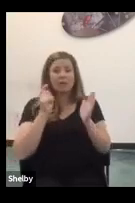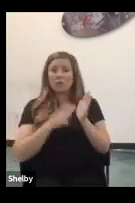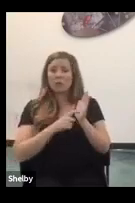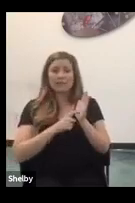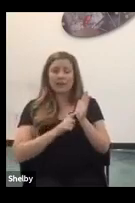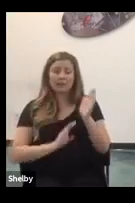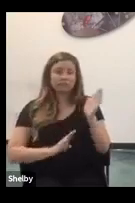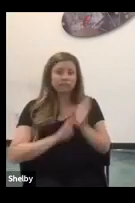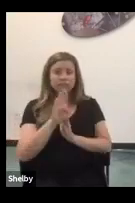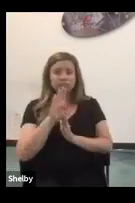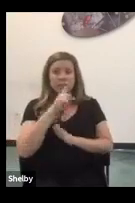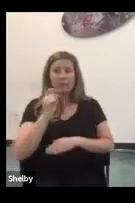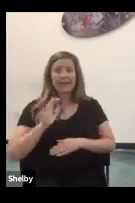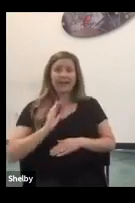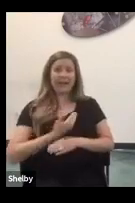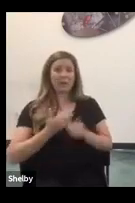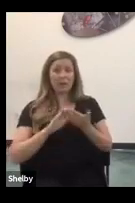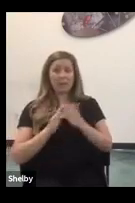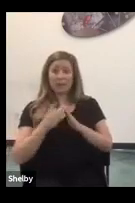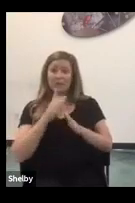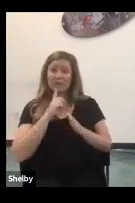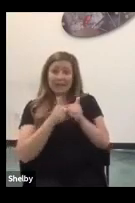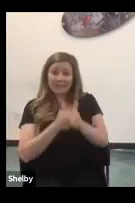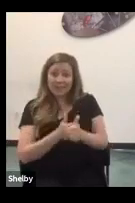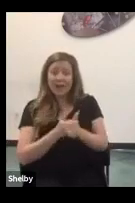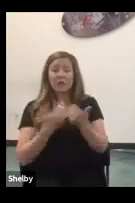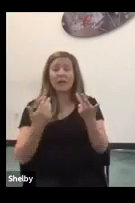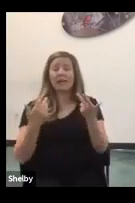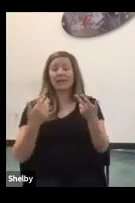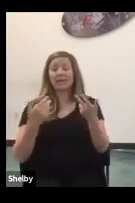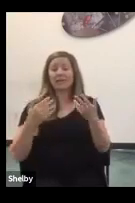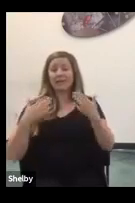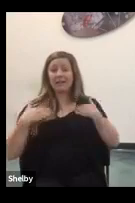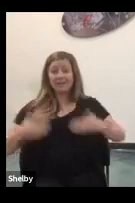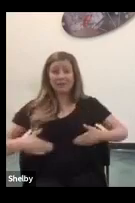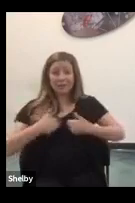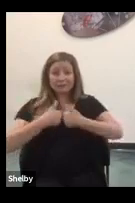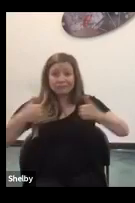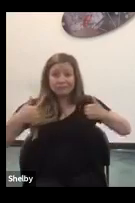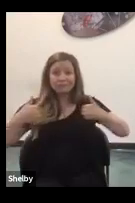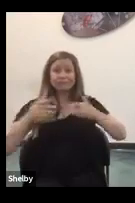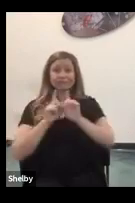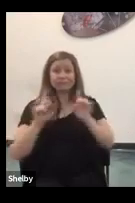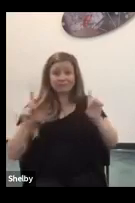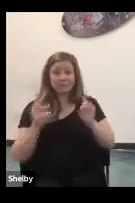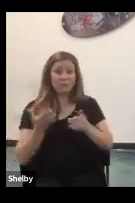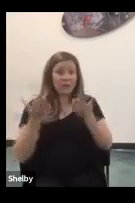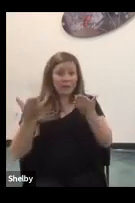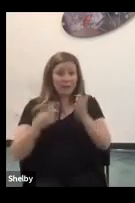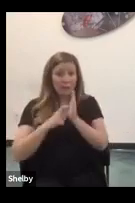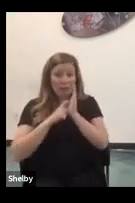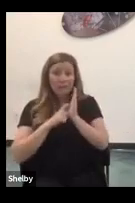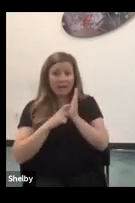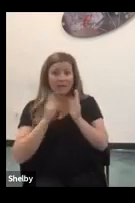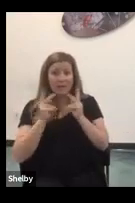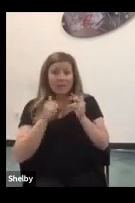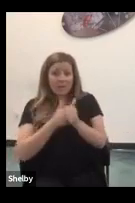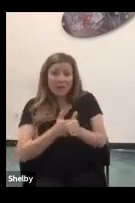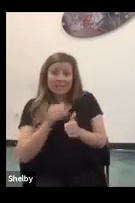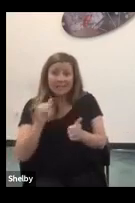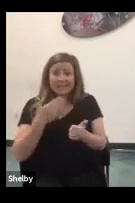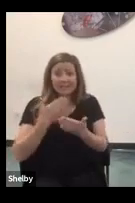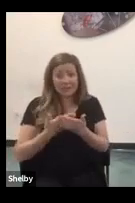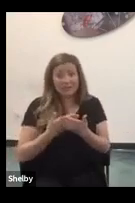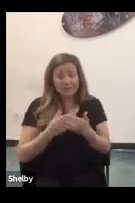our community is wonderful and is following physical distancing recommendations and requirements. And so that's a really good thing. And